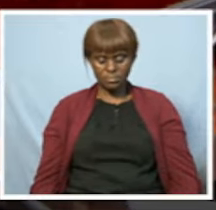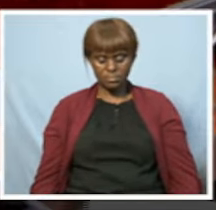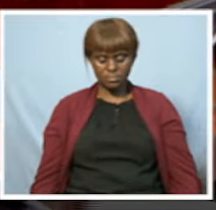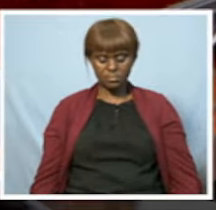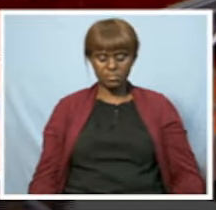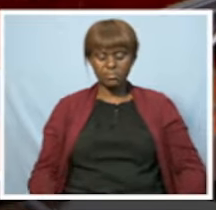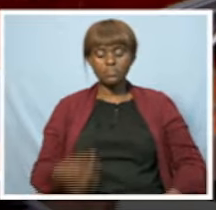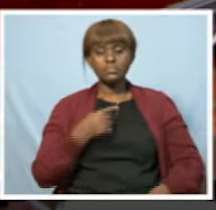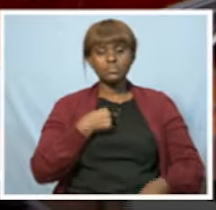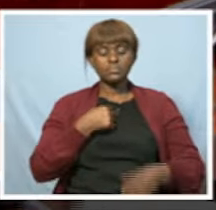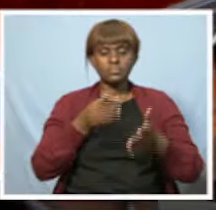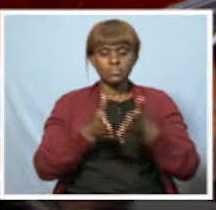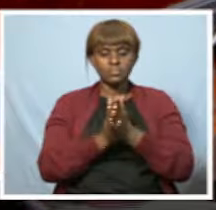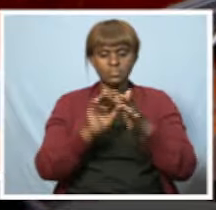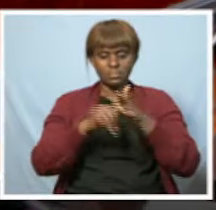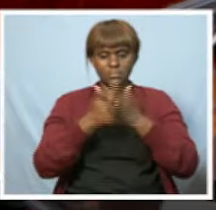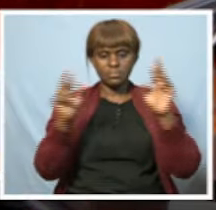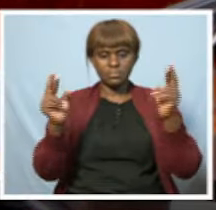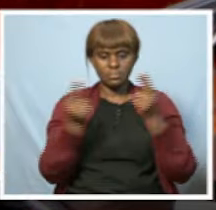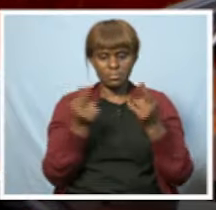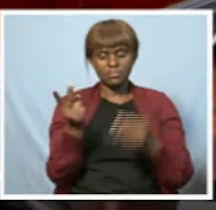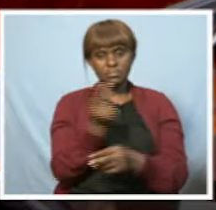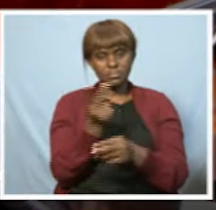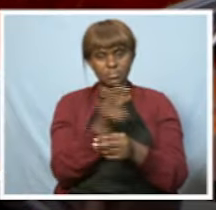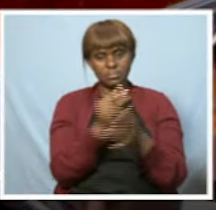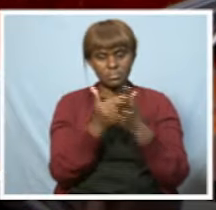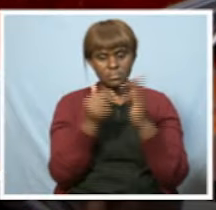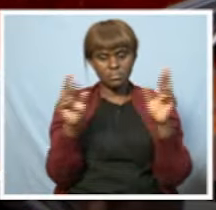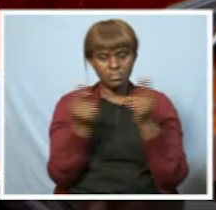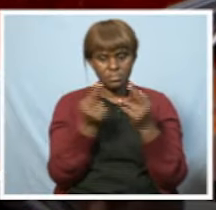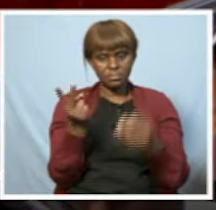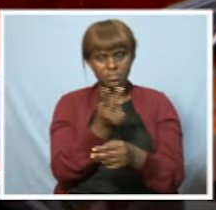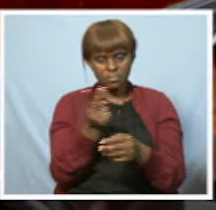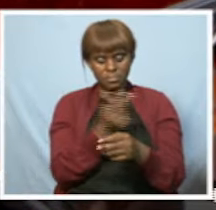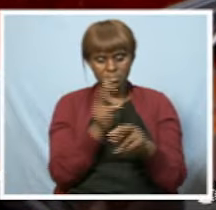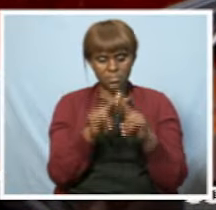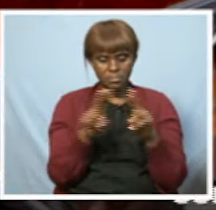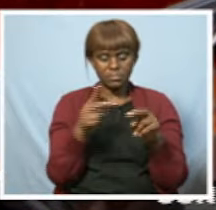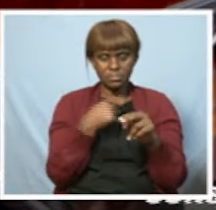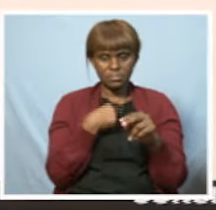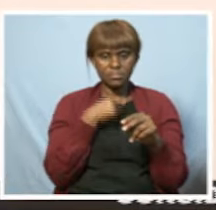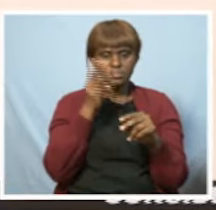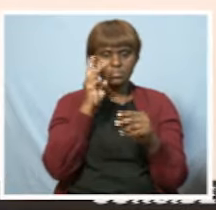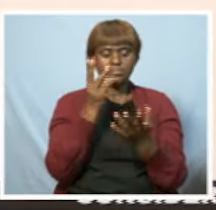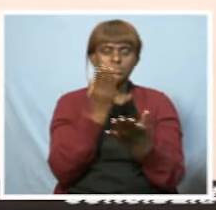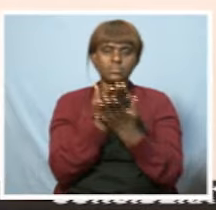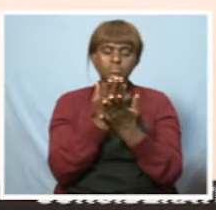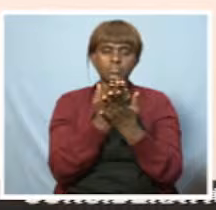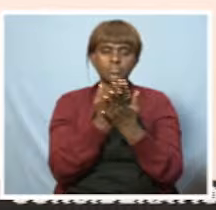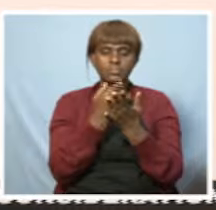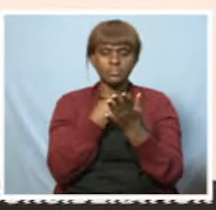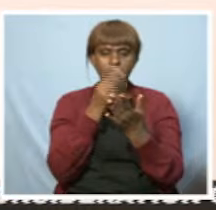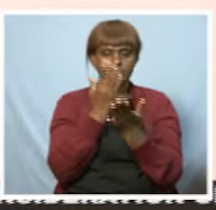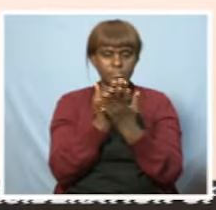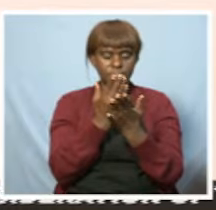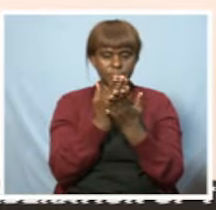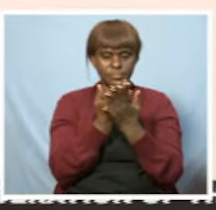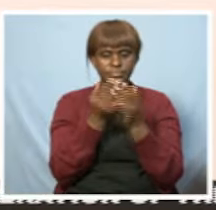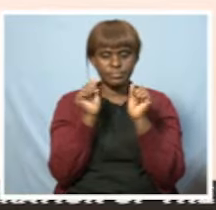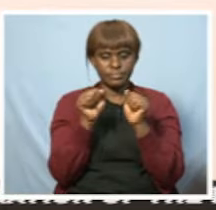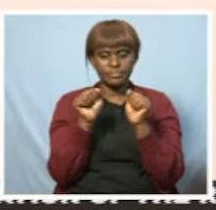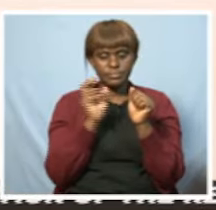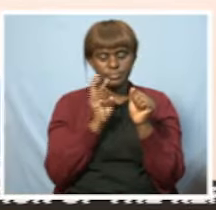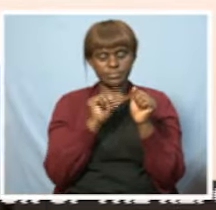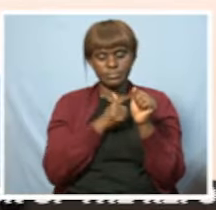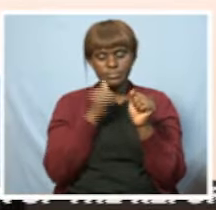So I'm asking, how do we reconcile the two? Chair, I would suggest that to the committee that